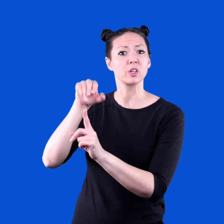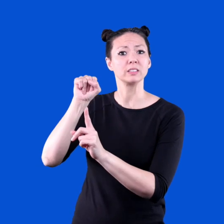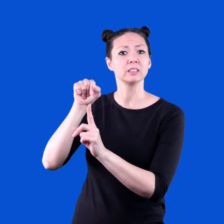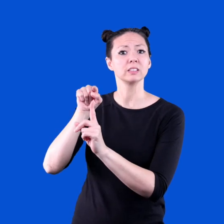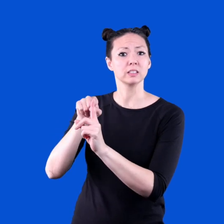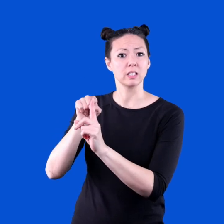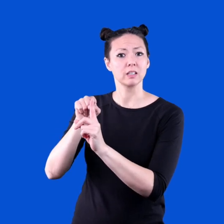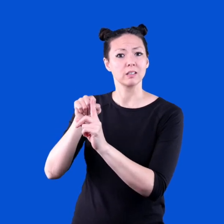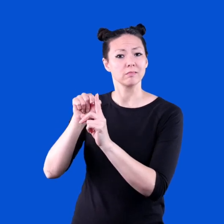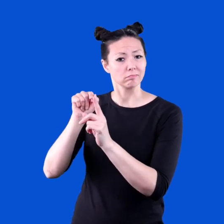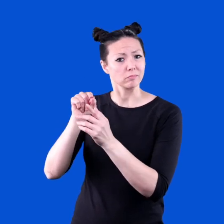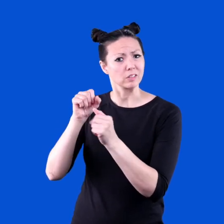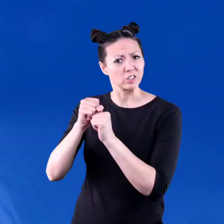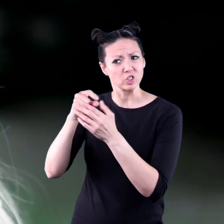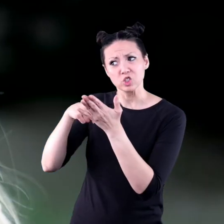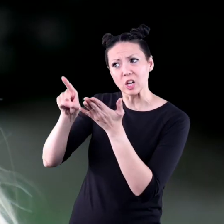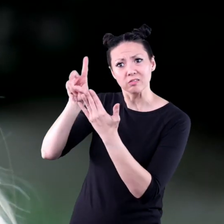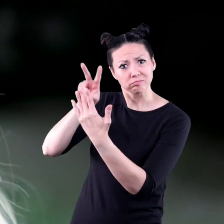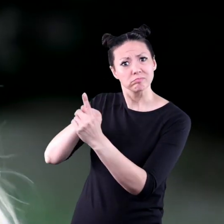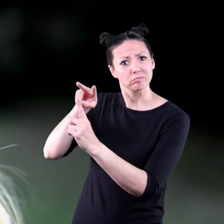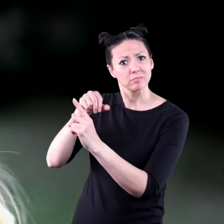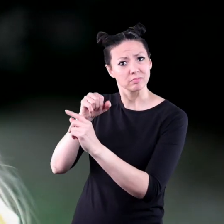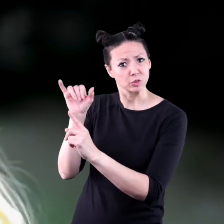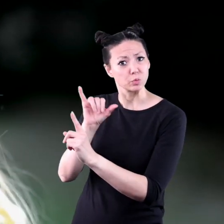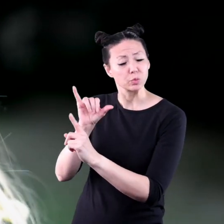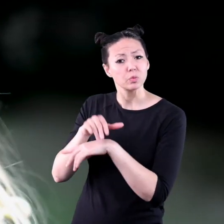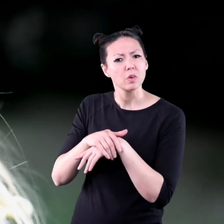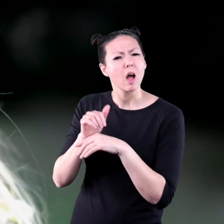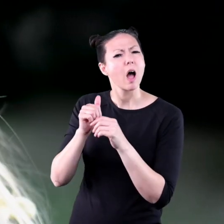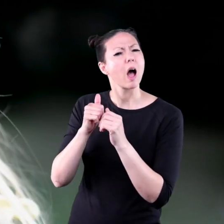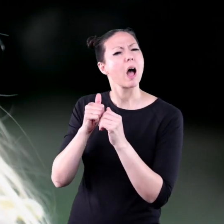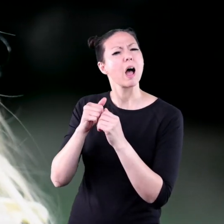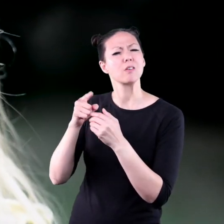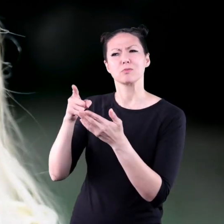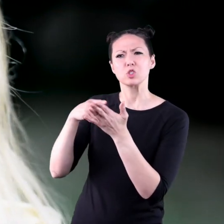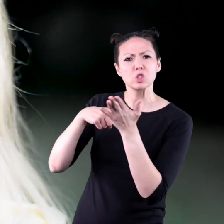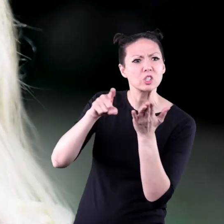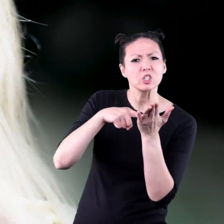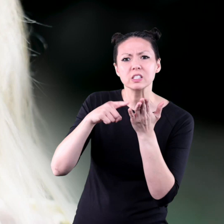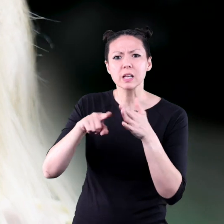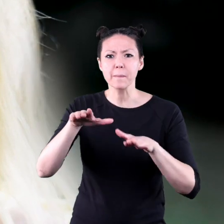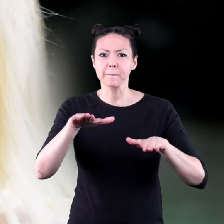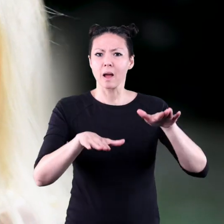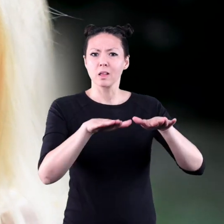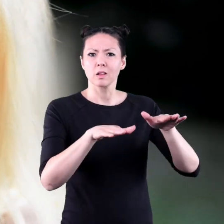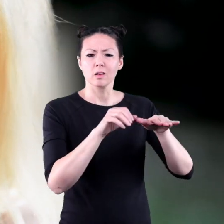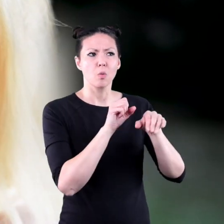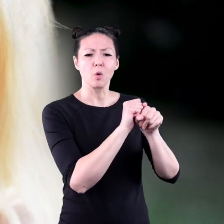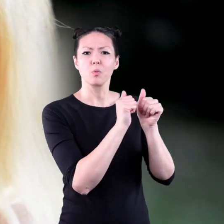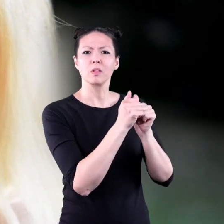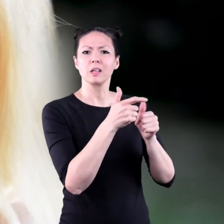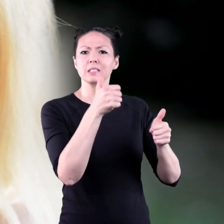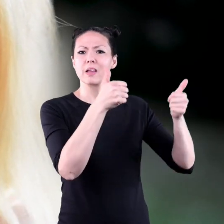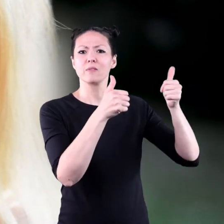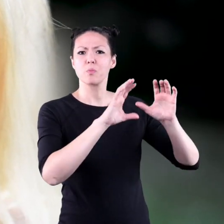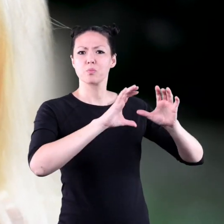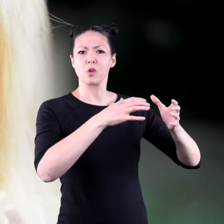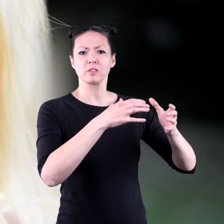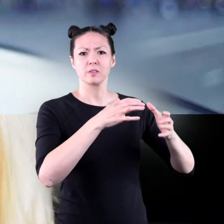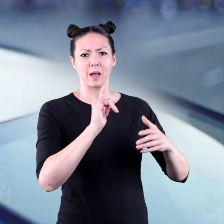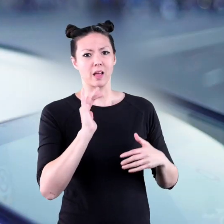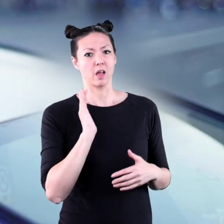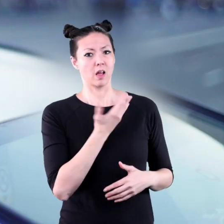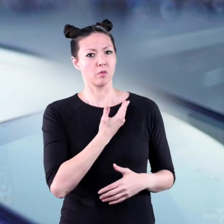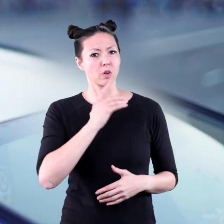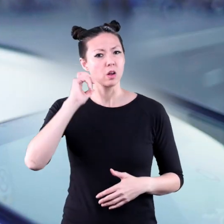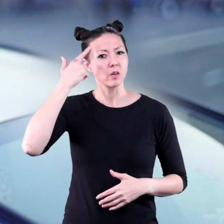checked on too? So how do checks and balances work with the executive branch of our government?